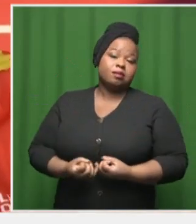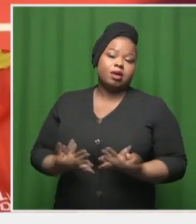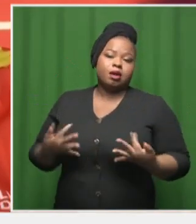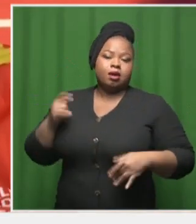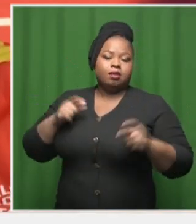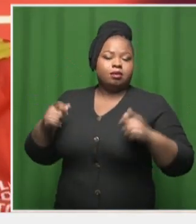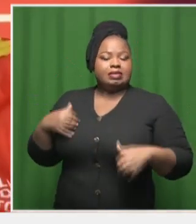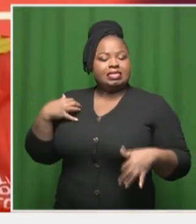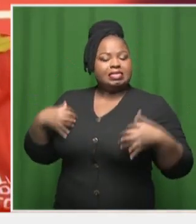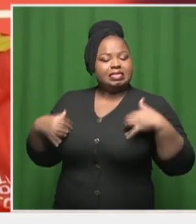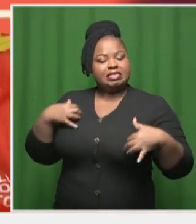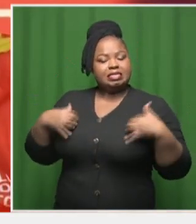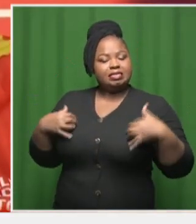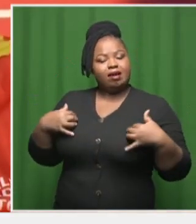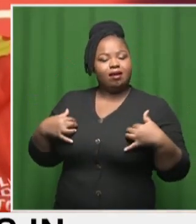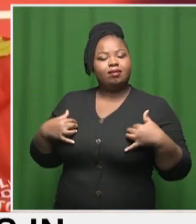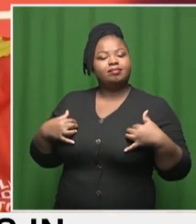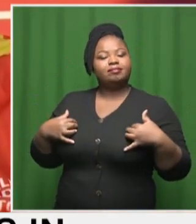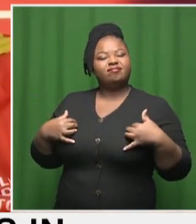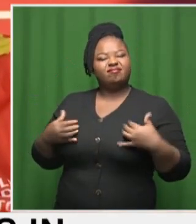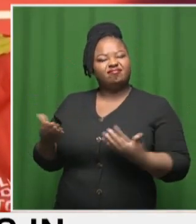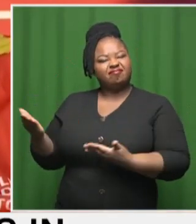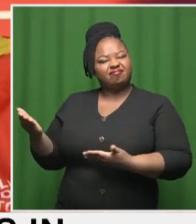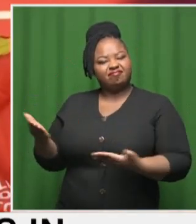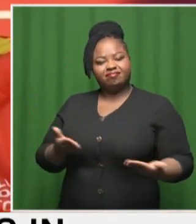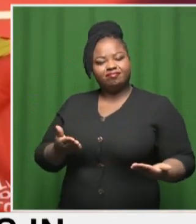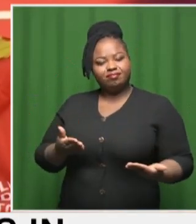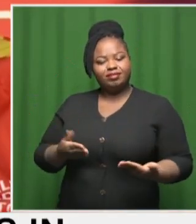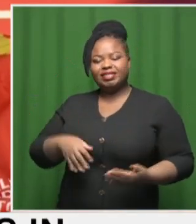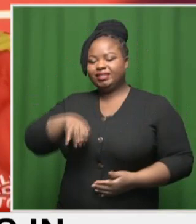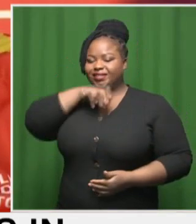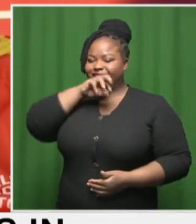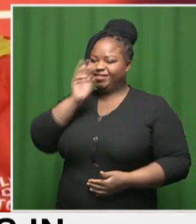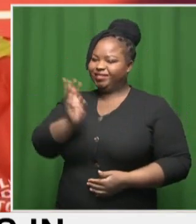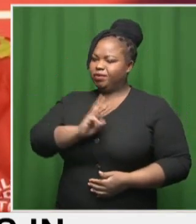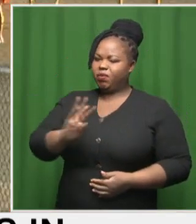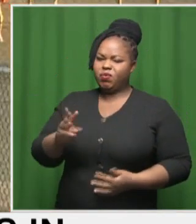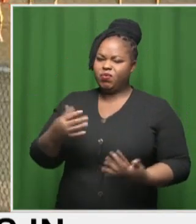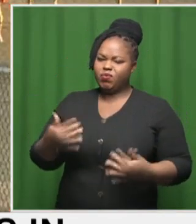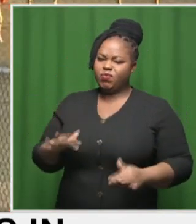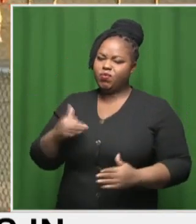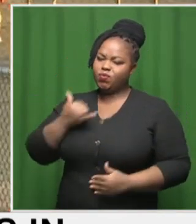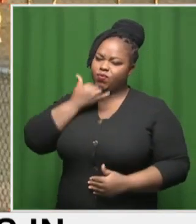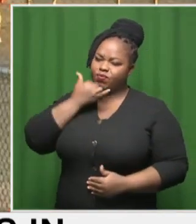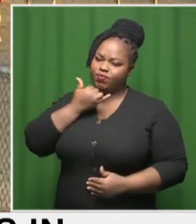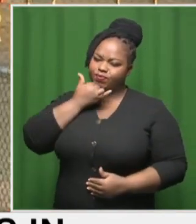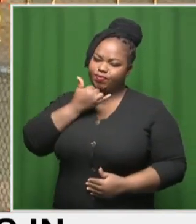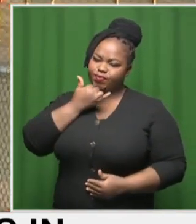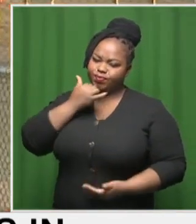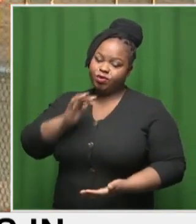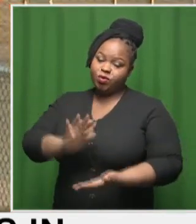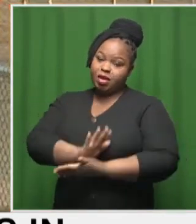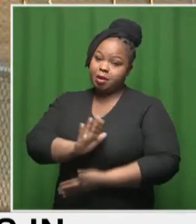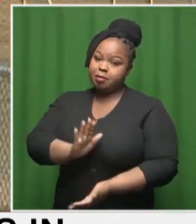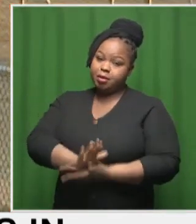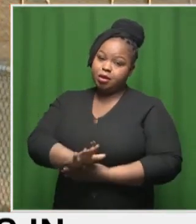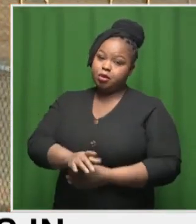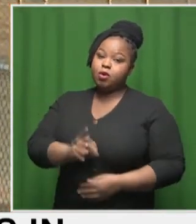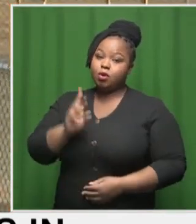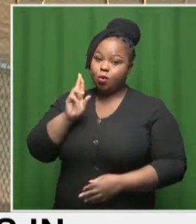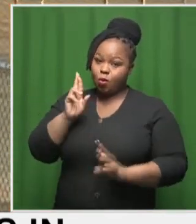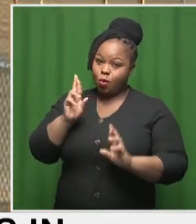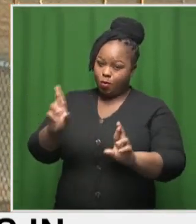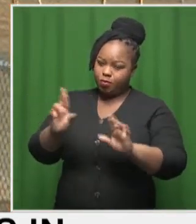warm hands, and with the excitement that is created, we are very happy. We hope that it's not going to leave South